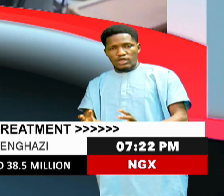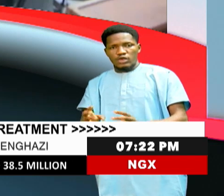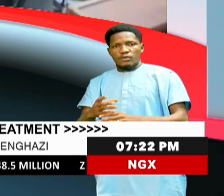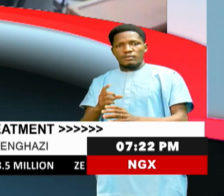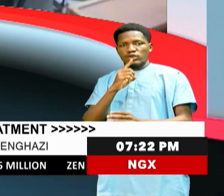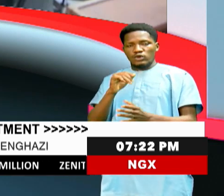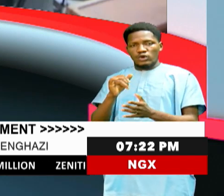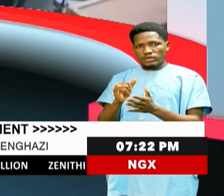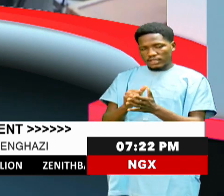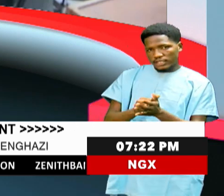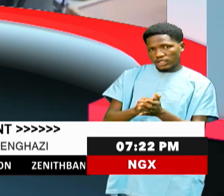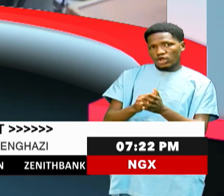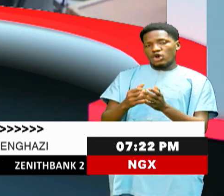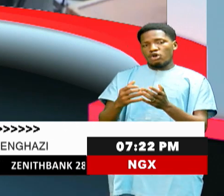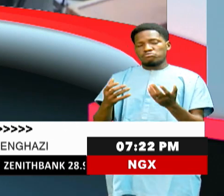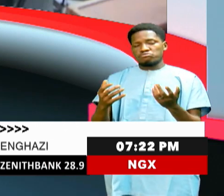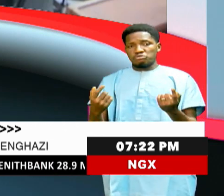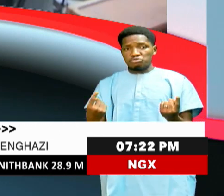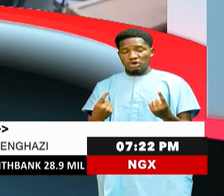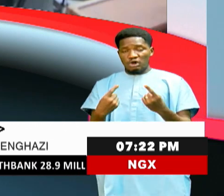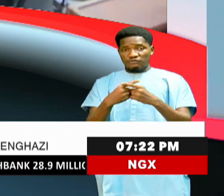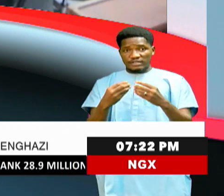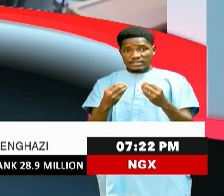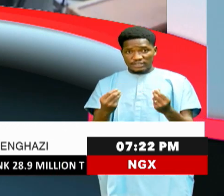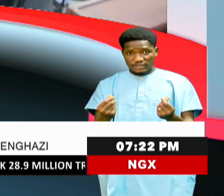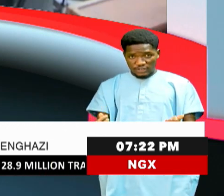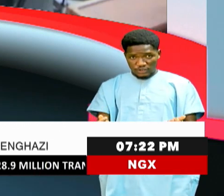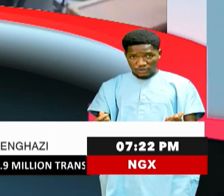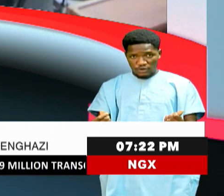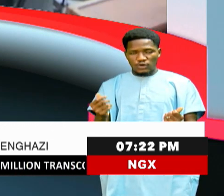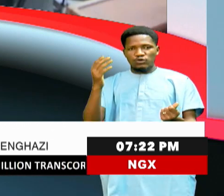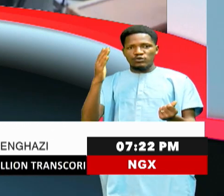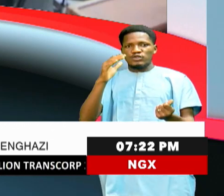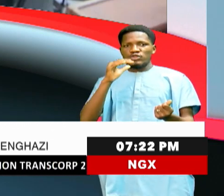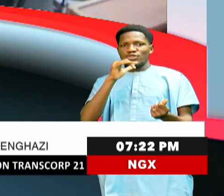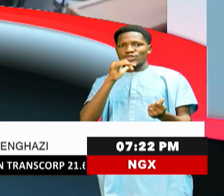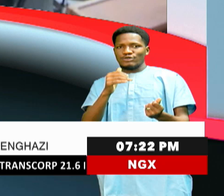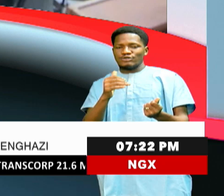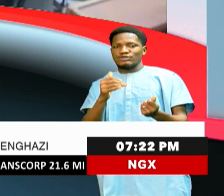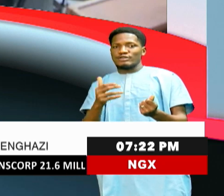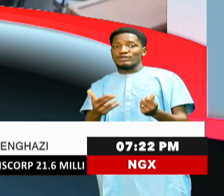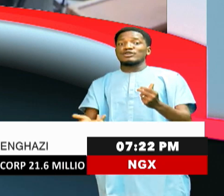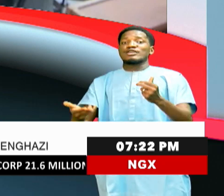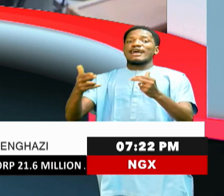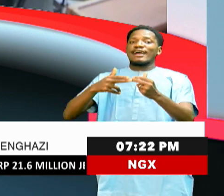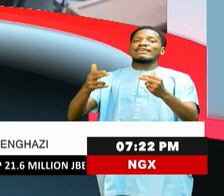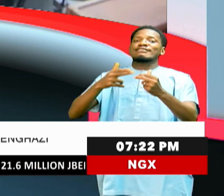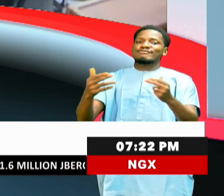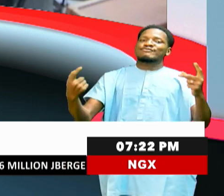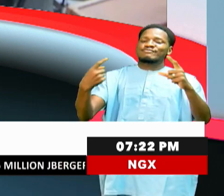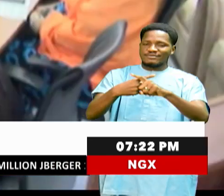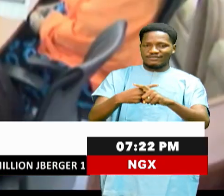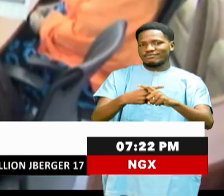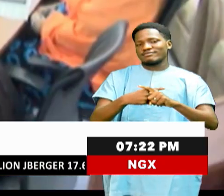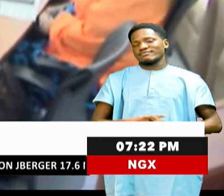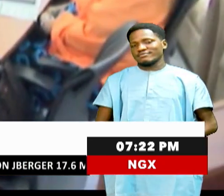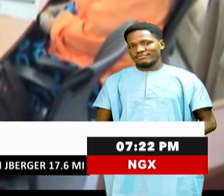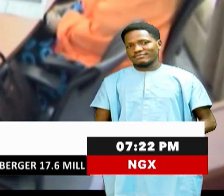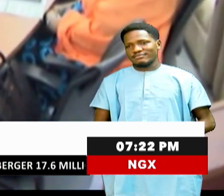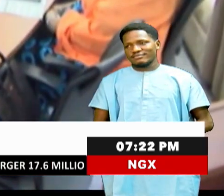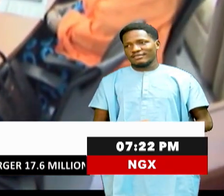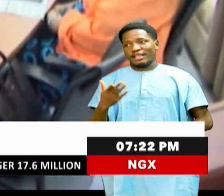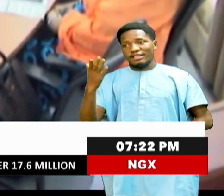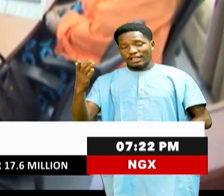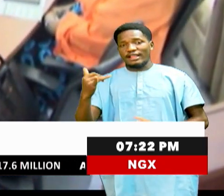to avoid escalation rather than management. To achieve this, the Institute for Peace and Conflict Resolution